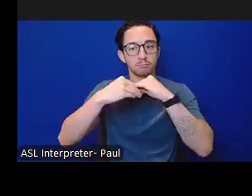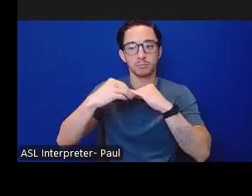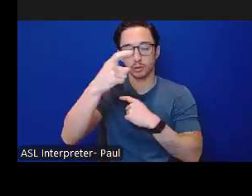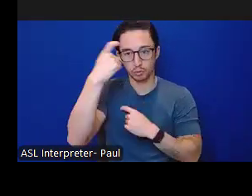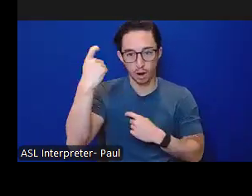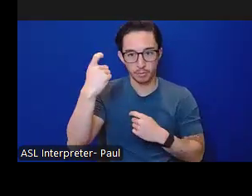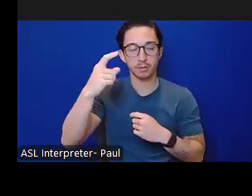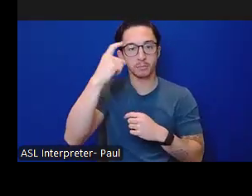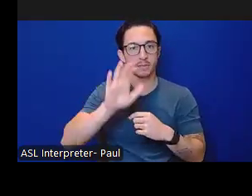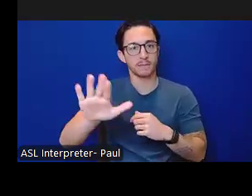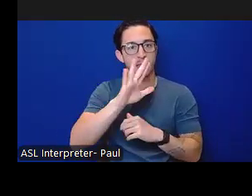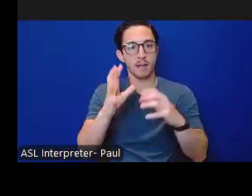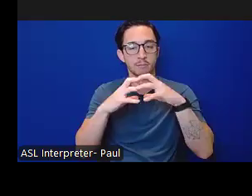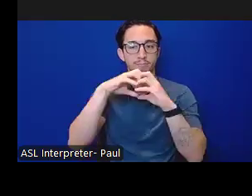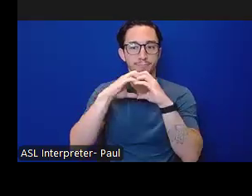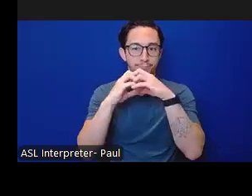their intersecting identities.